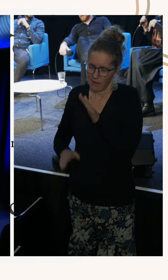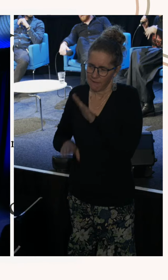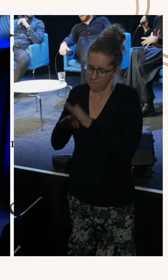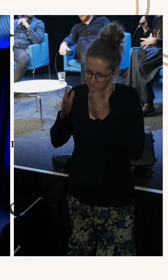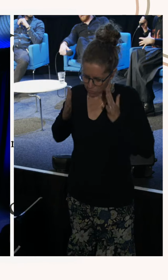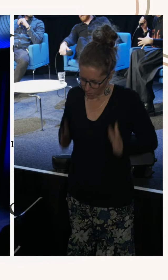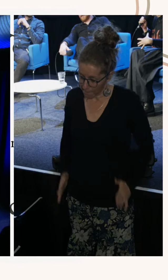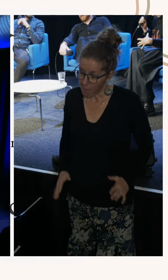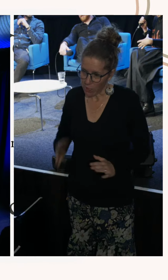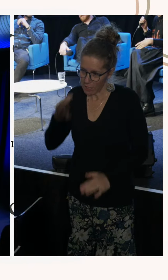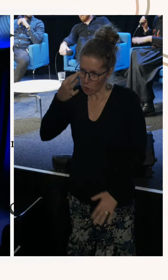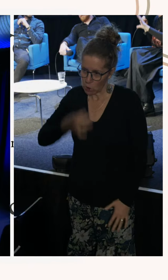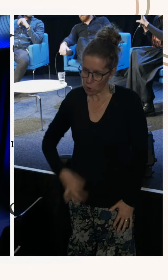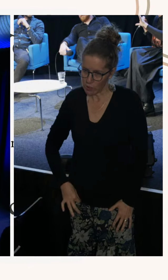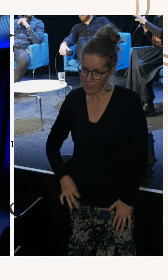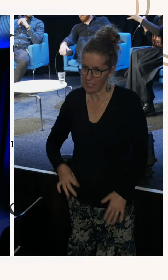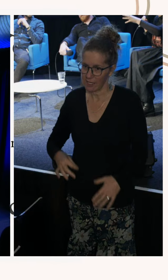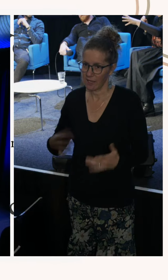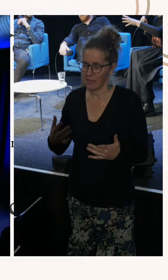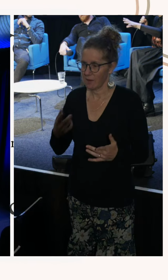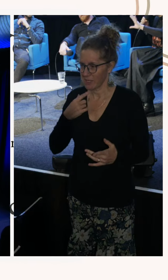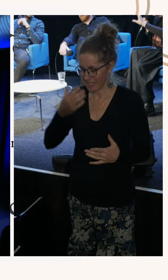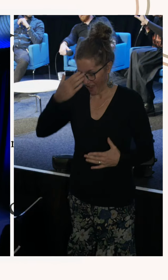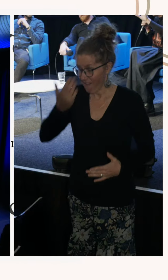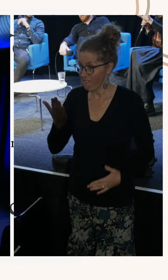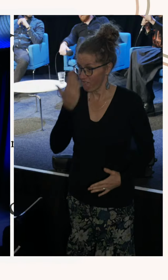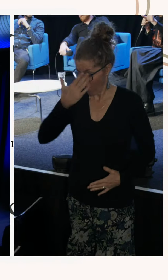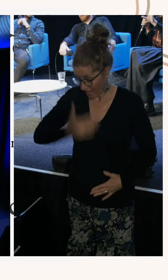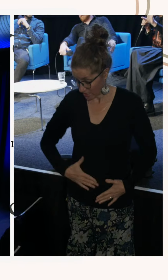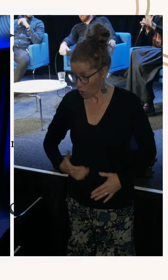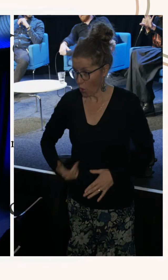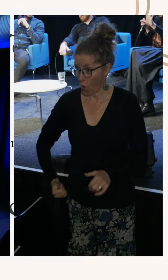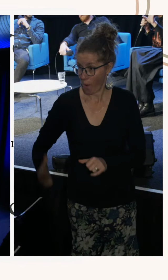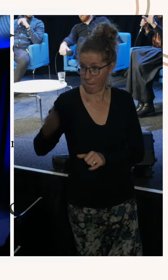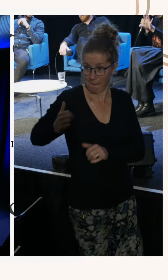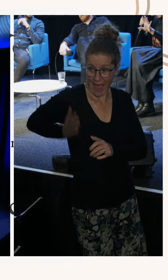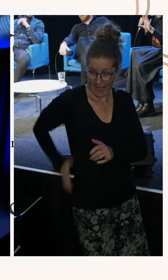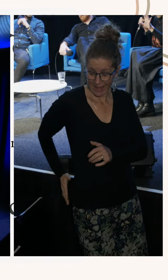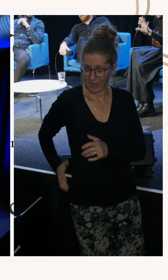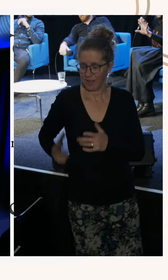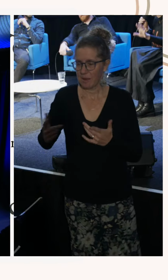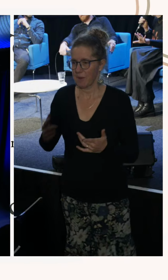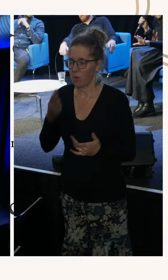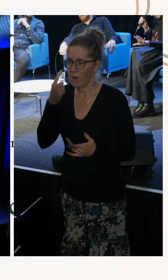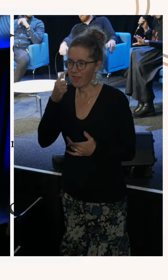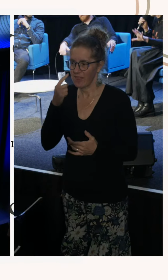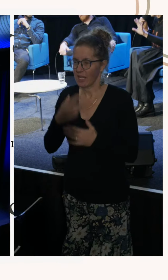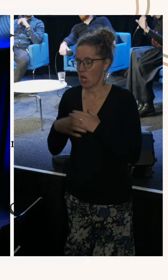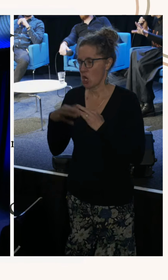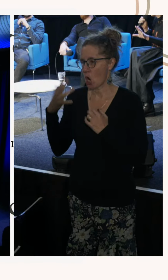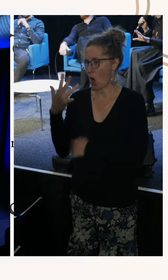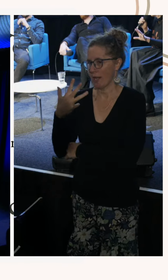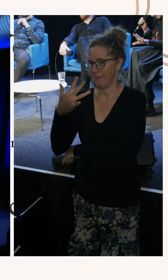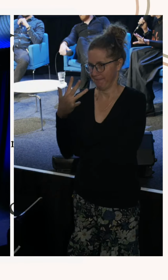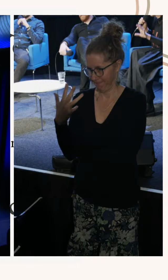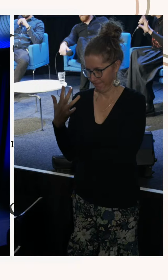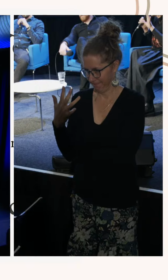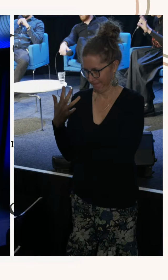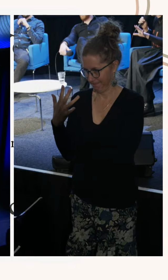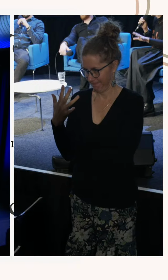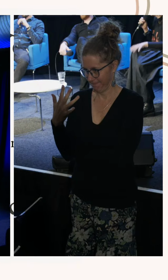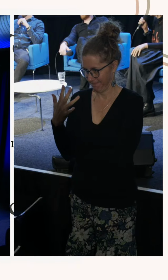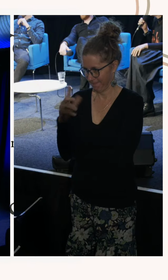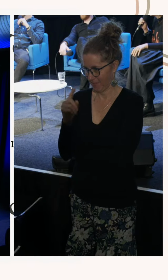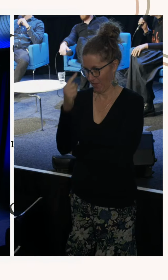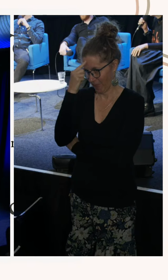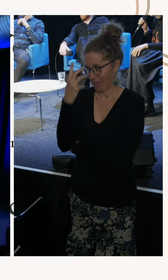full body nudity, whether it's from the back or the front. But we did a survey and we think it's probably 9. We think probably. That's where